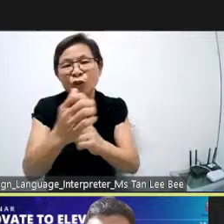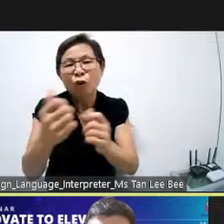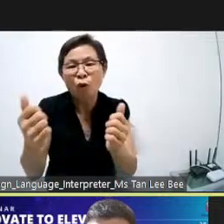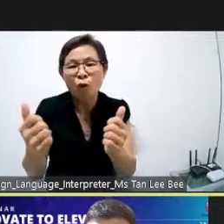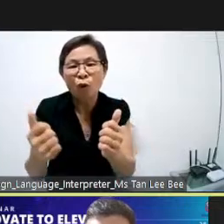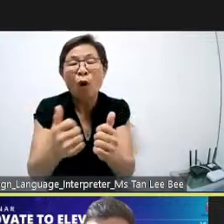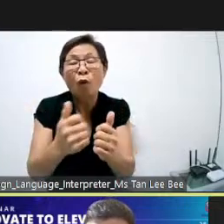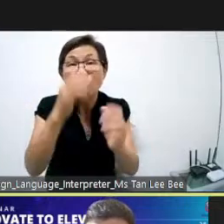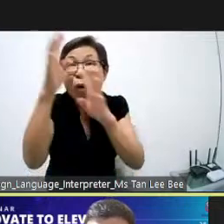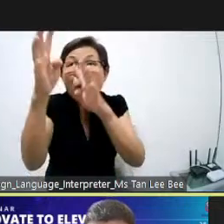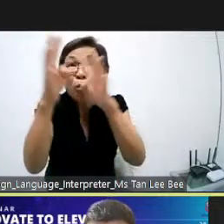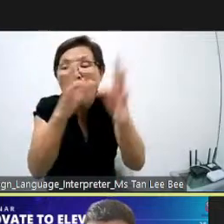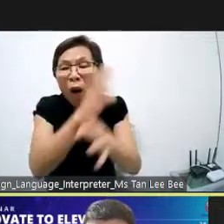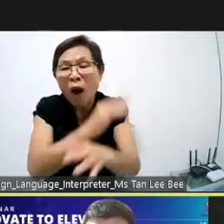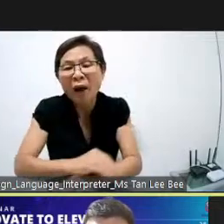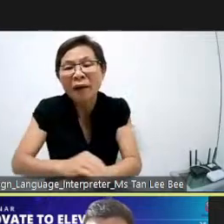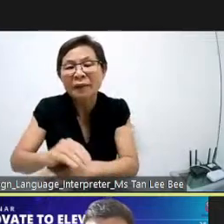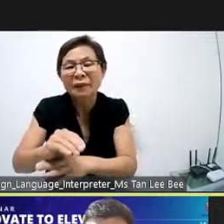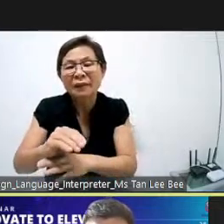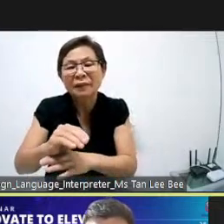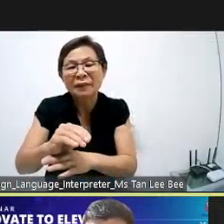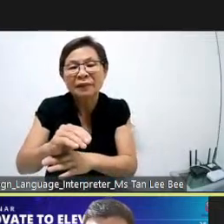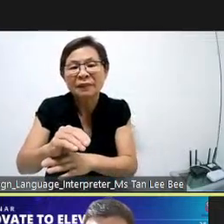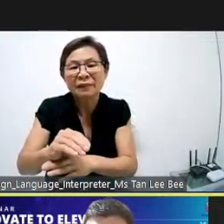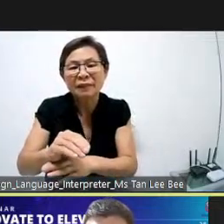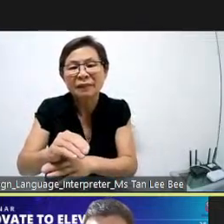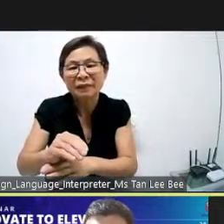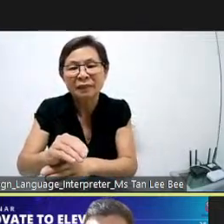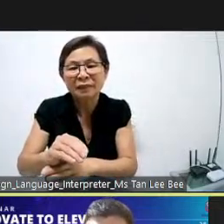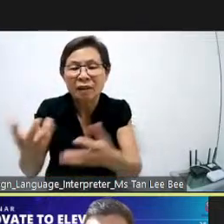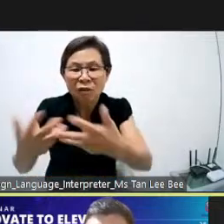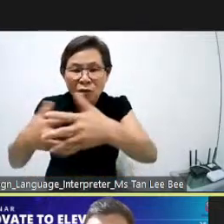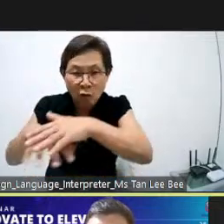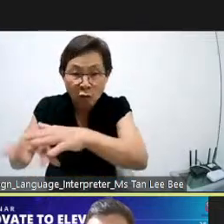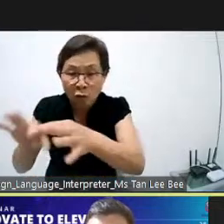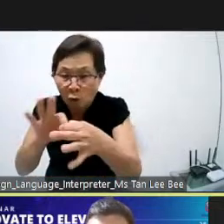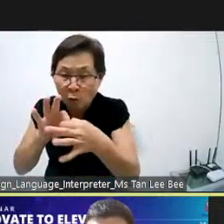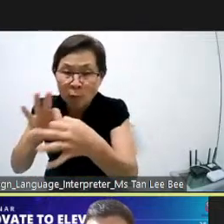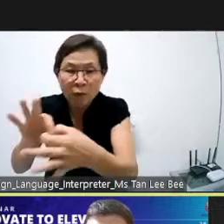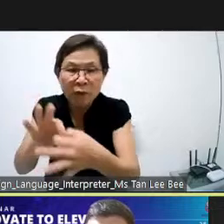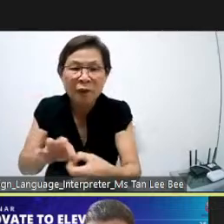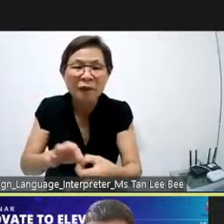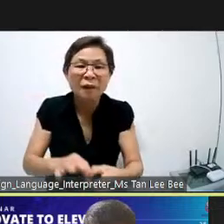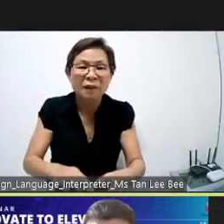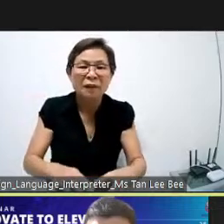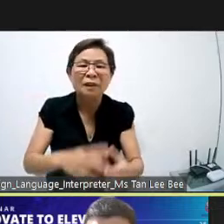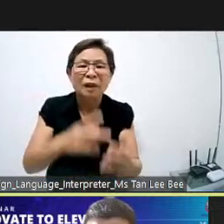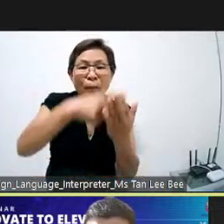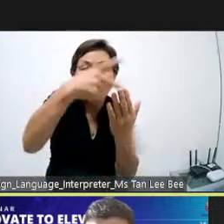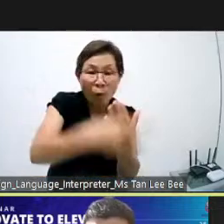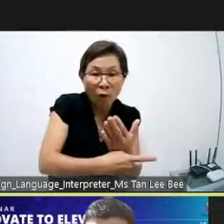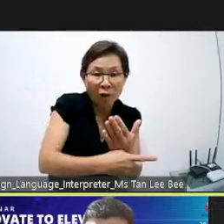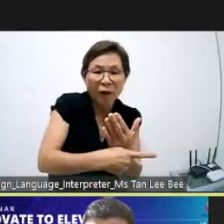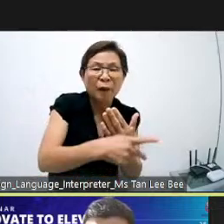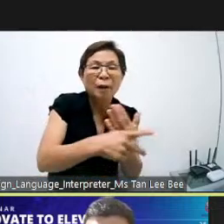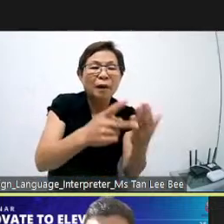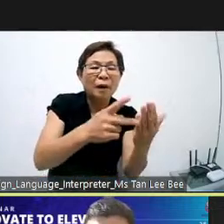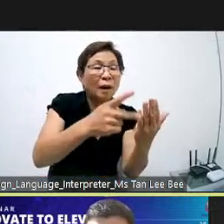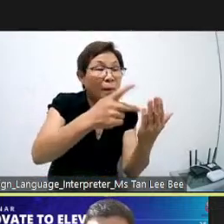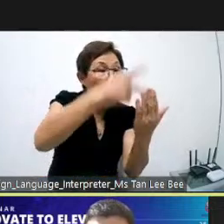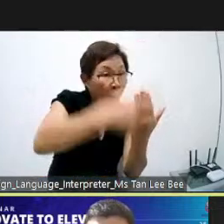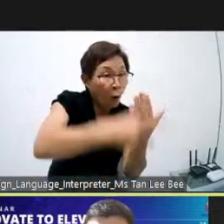collaboration. And T, takes the initiative to research, act, and reflect. For the